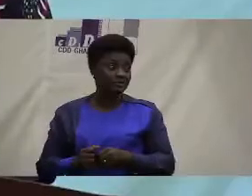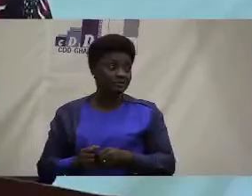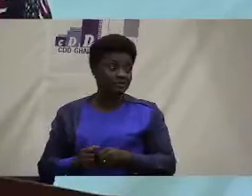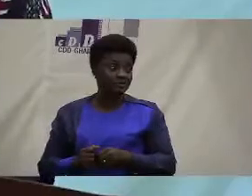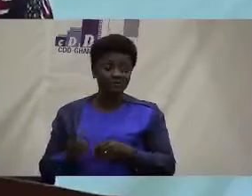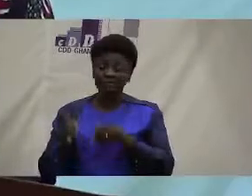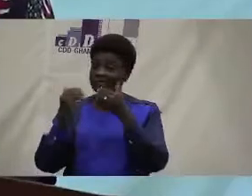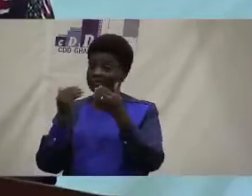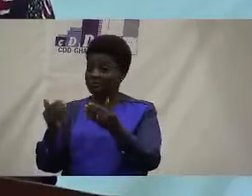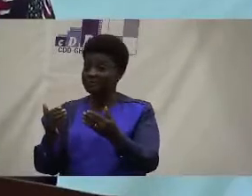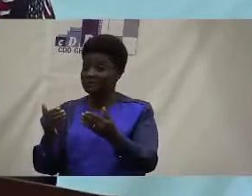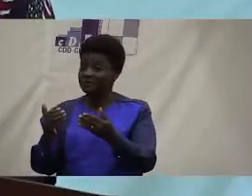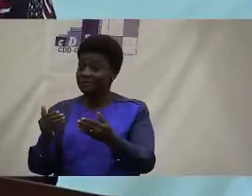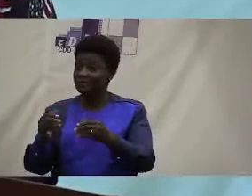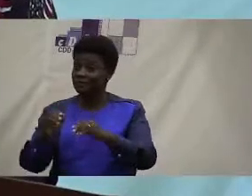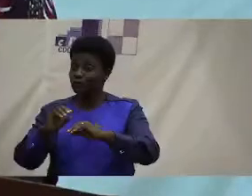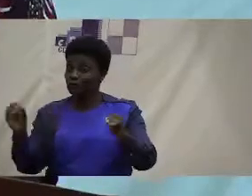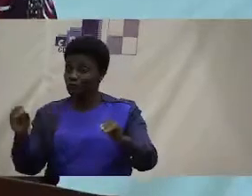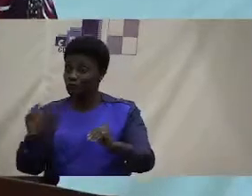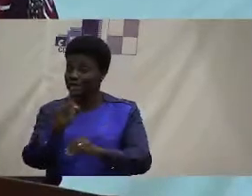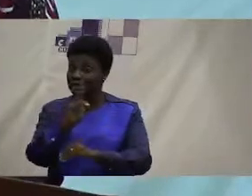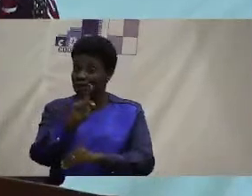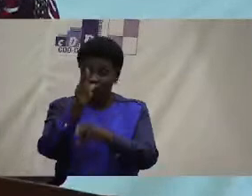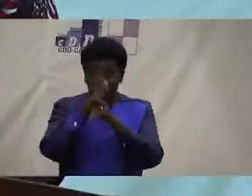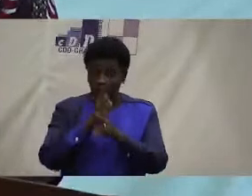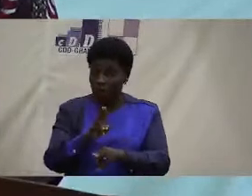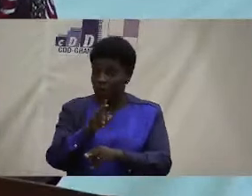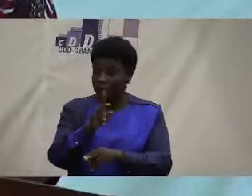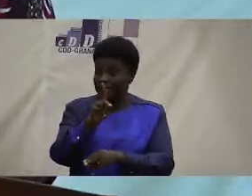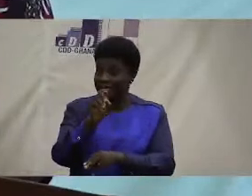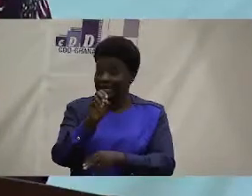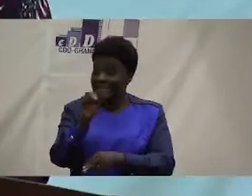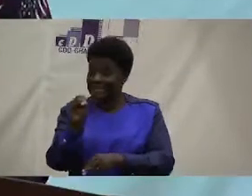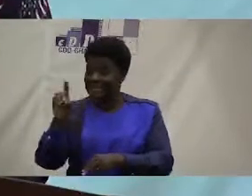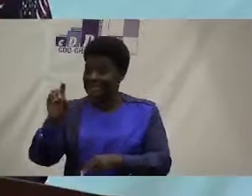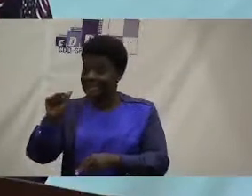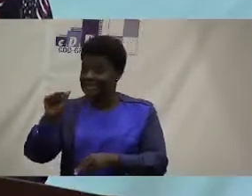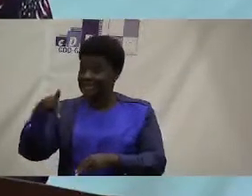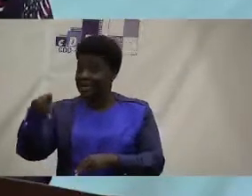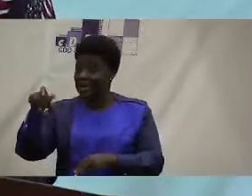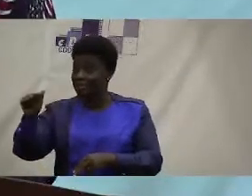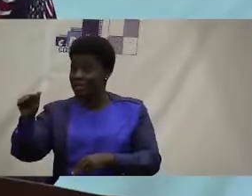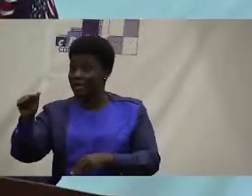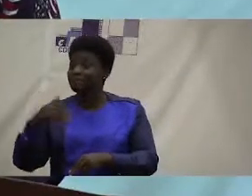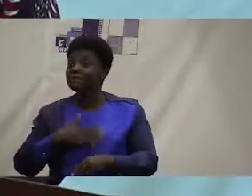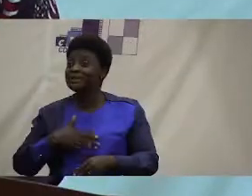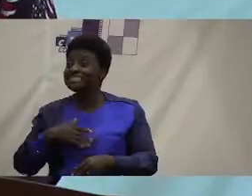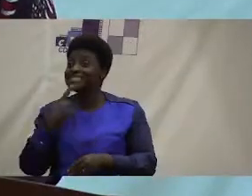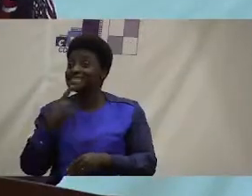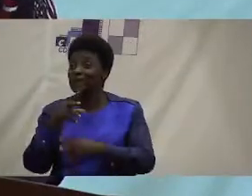Thank you. No comment. Honorable Kanapa, I would love to hear your voice. Say no into the microphone.